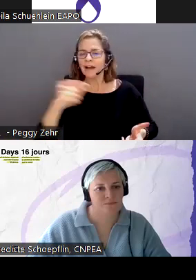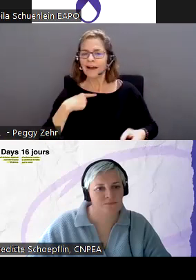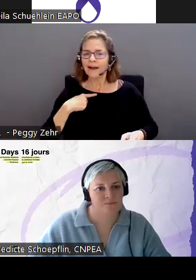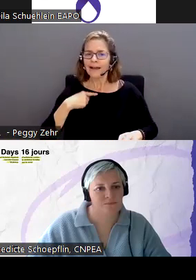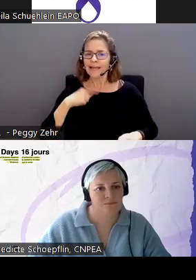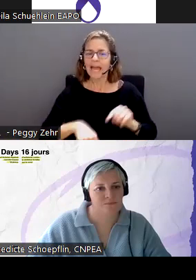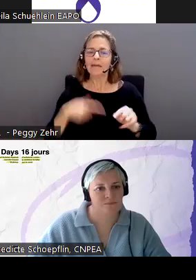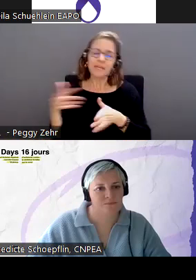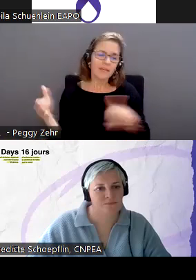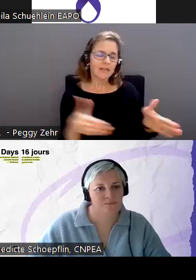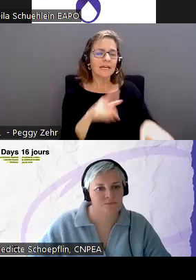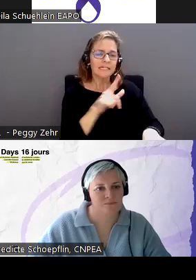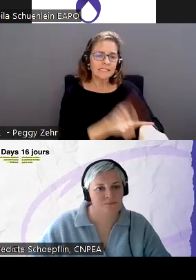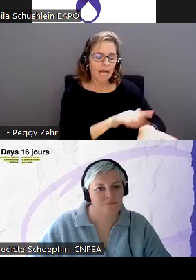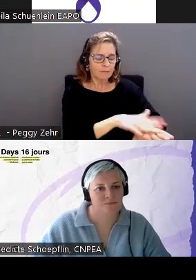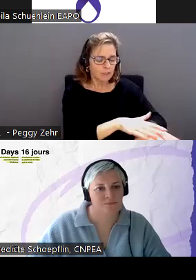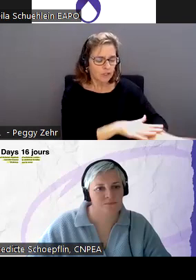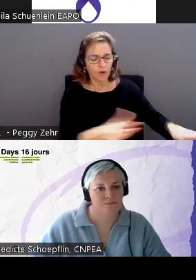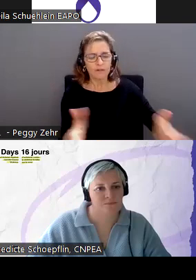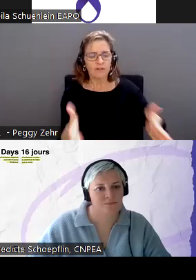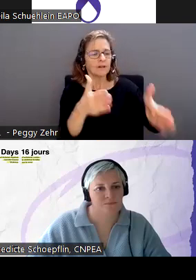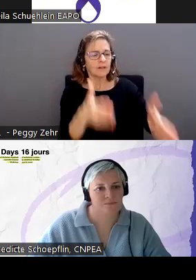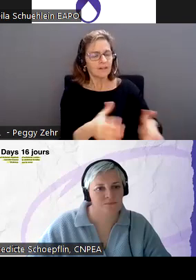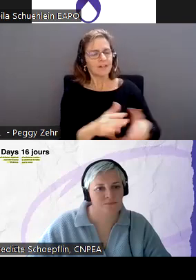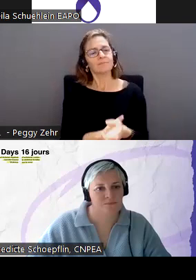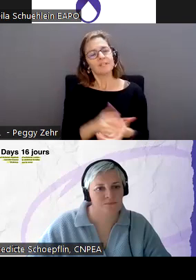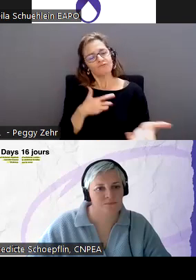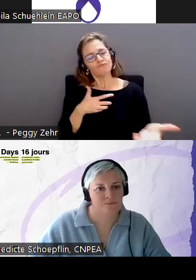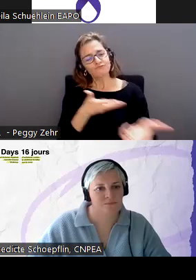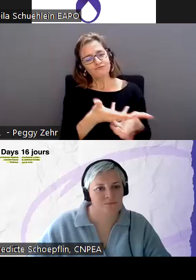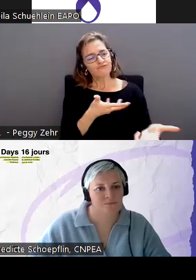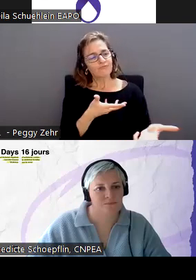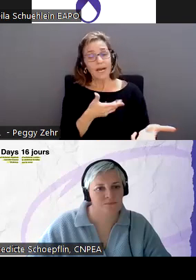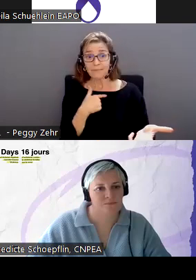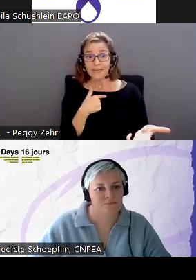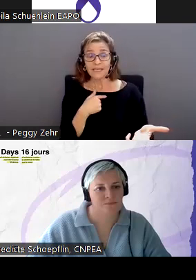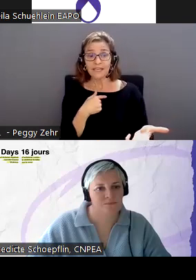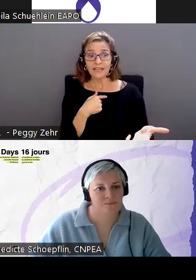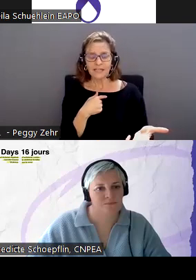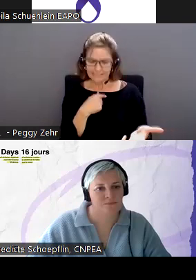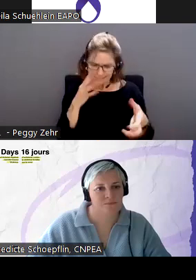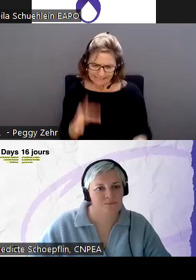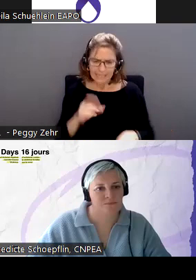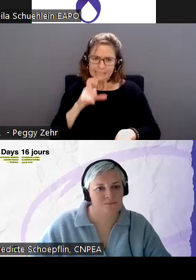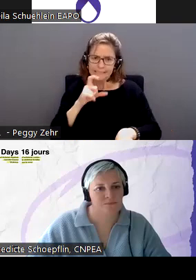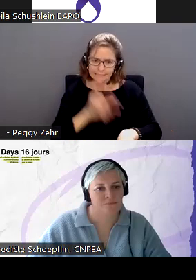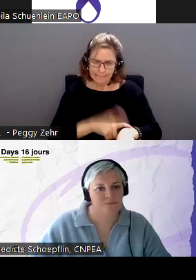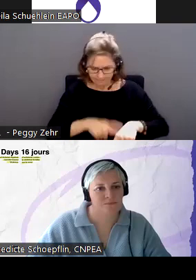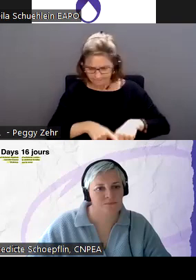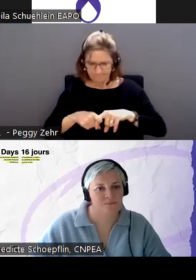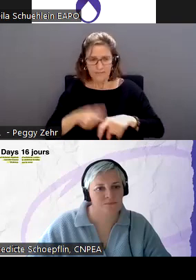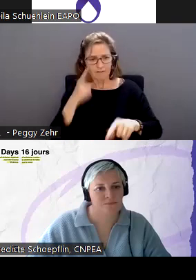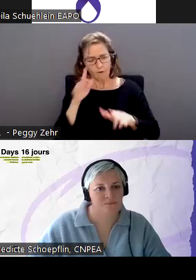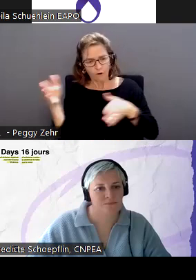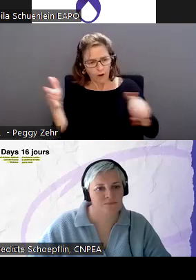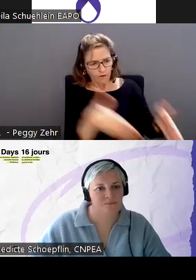am enriched. I feel like he enriches my life because it asks for that from me.